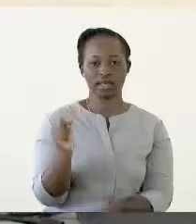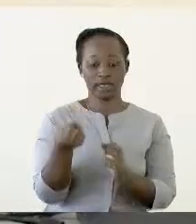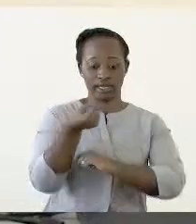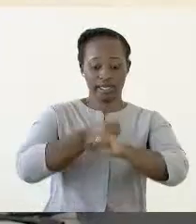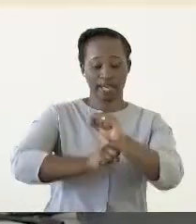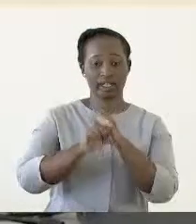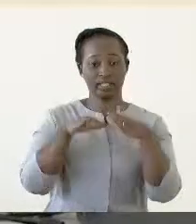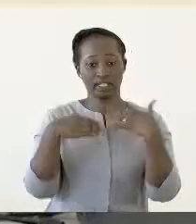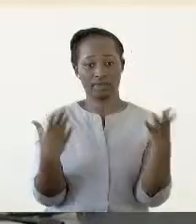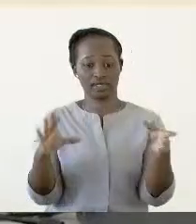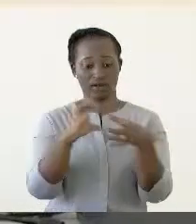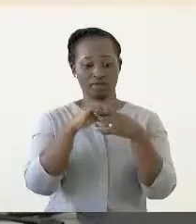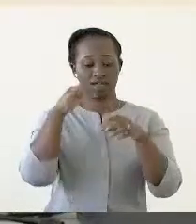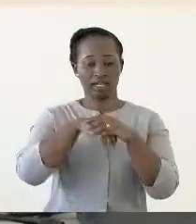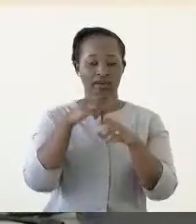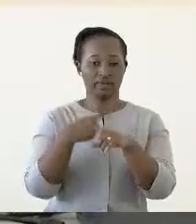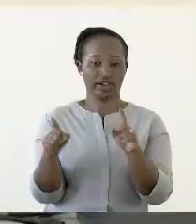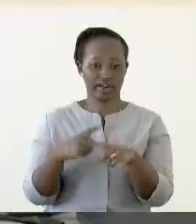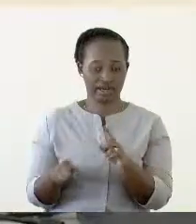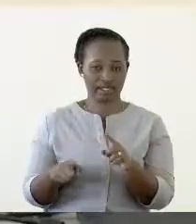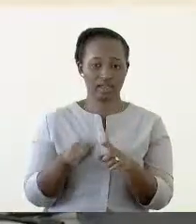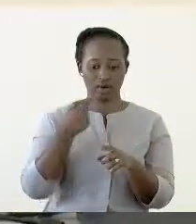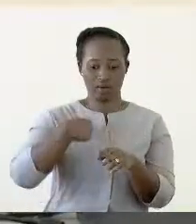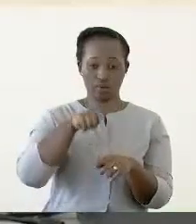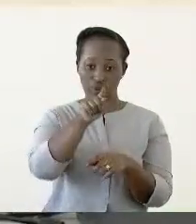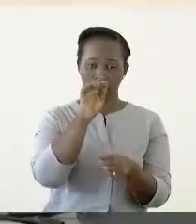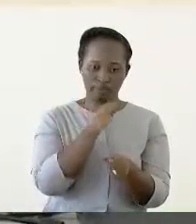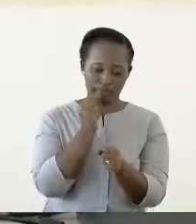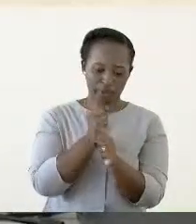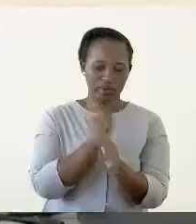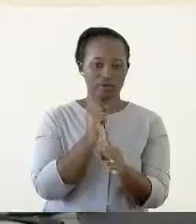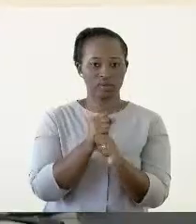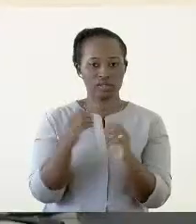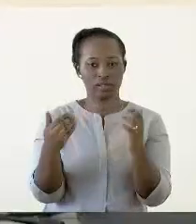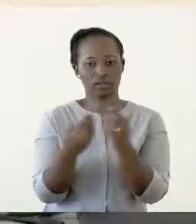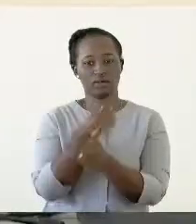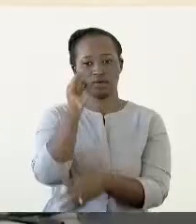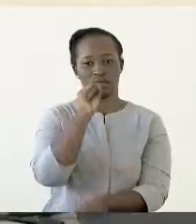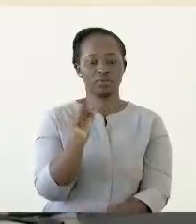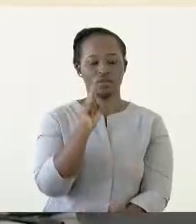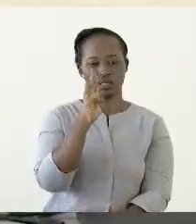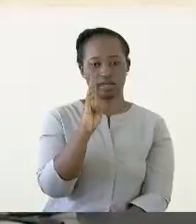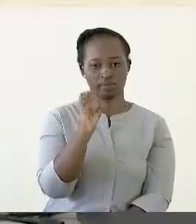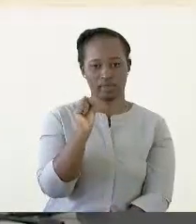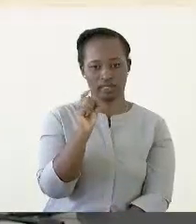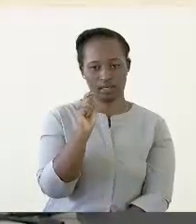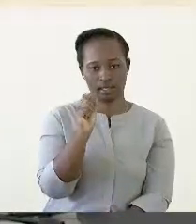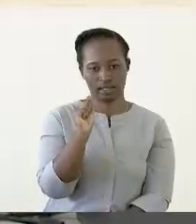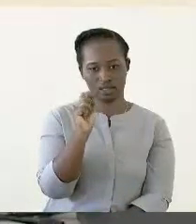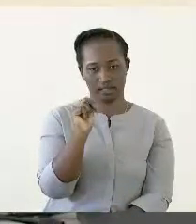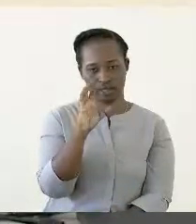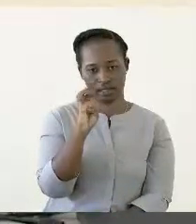ways, you produce new substances. So when you have a particle which